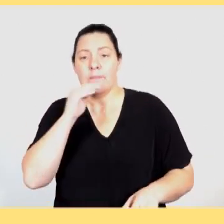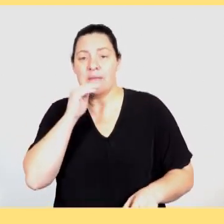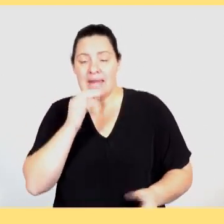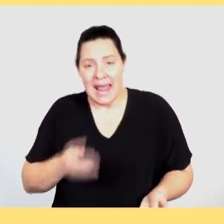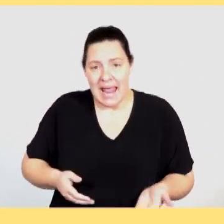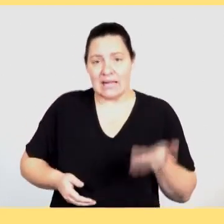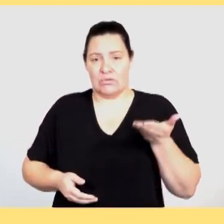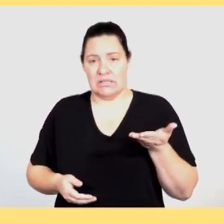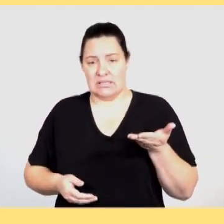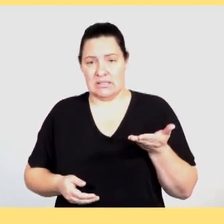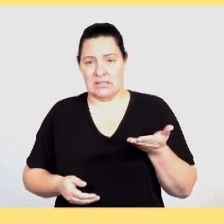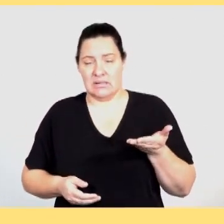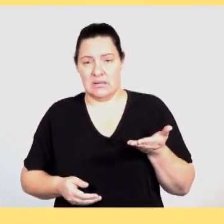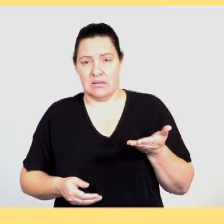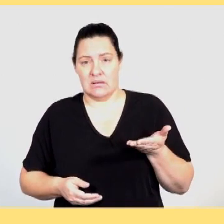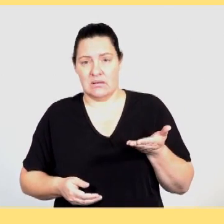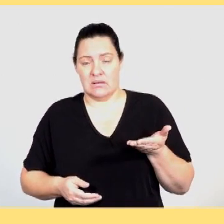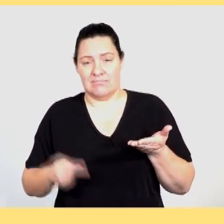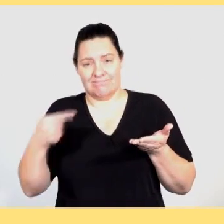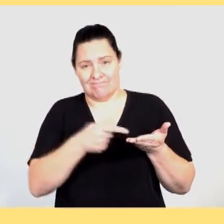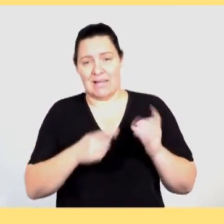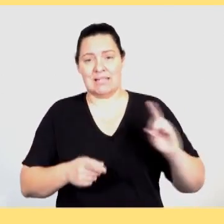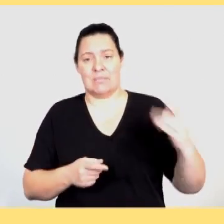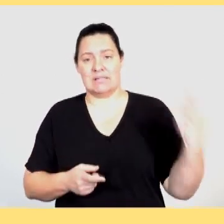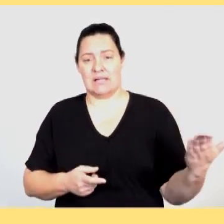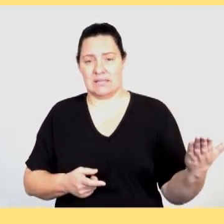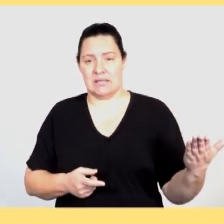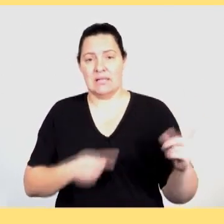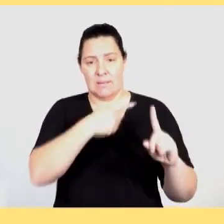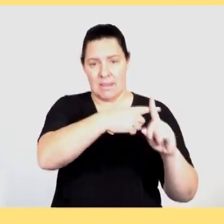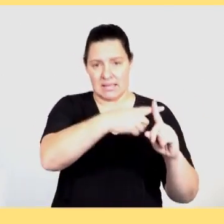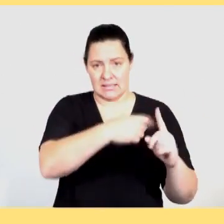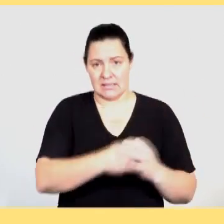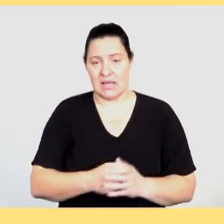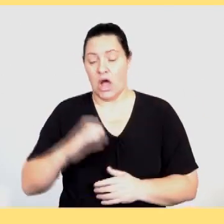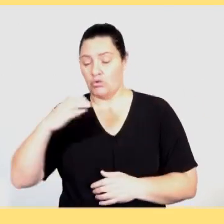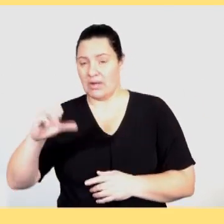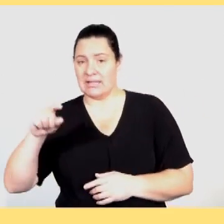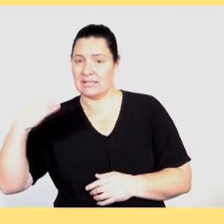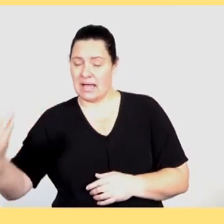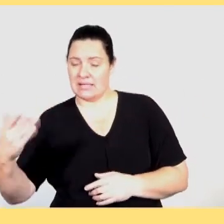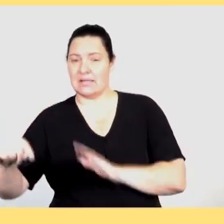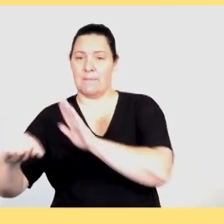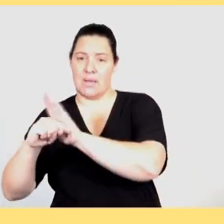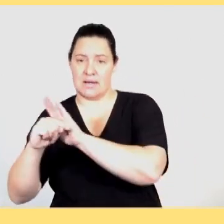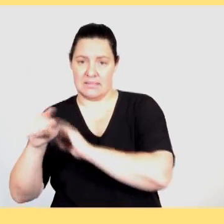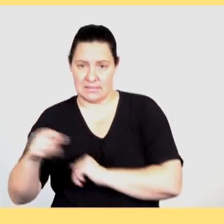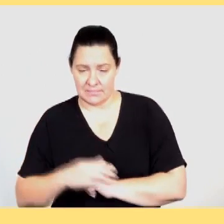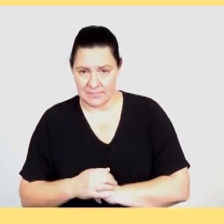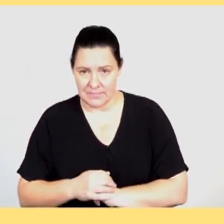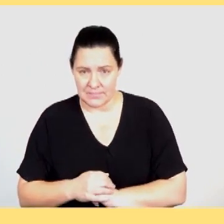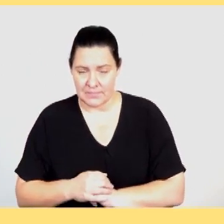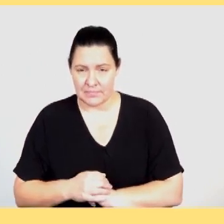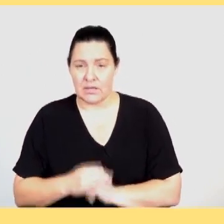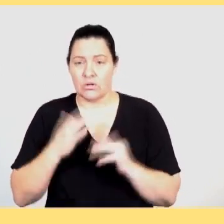means it increases on the debit side. On the debit side, it's a plus. On the credit side, it